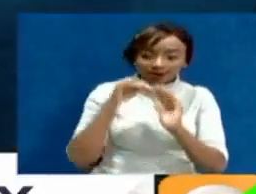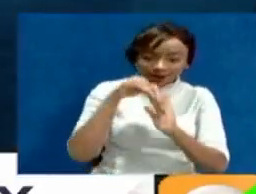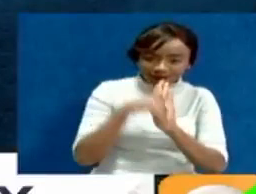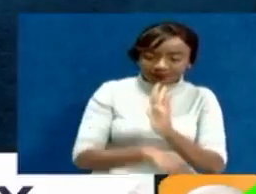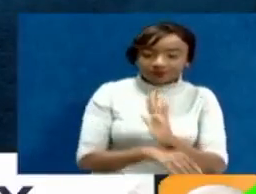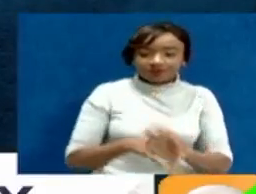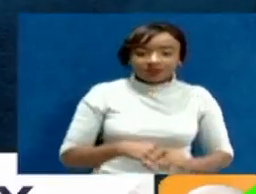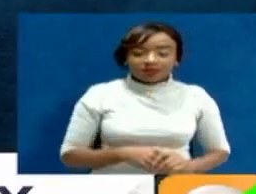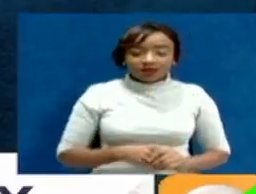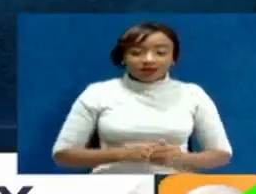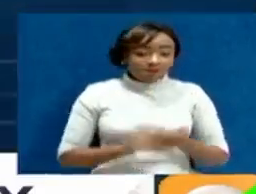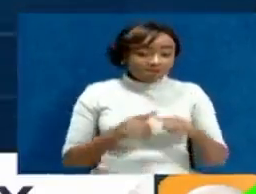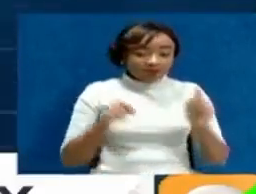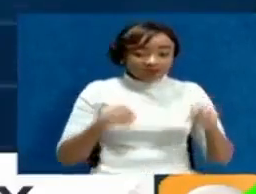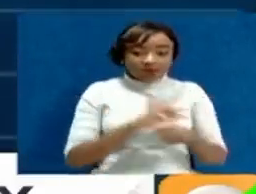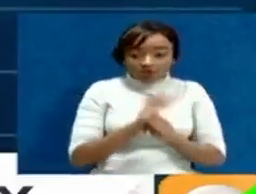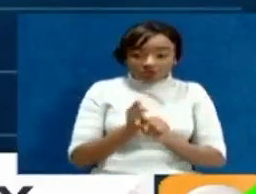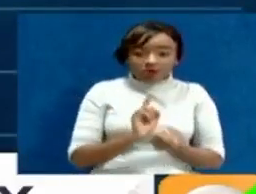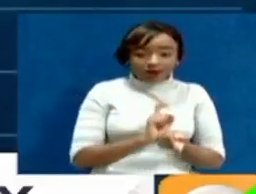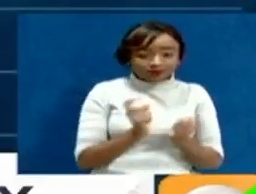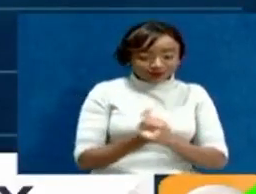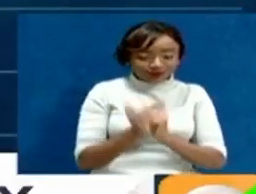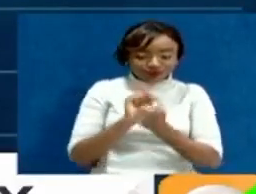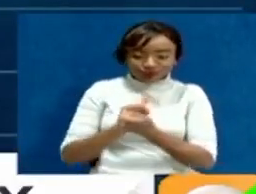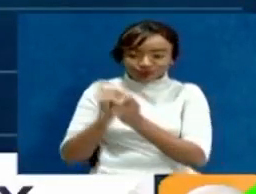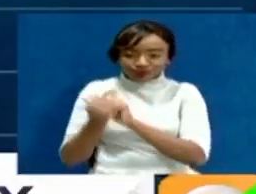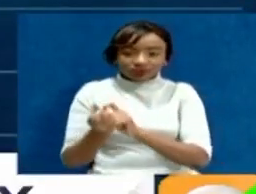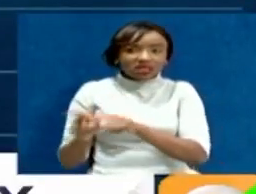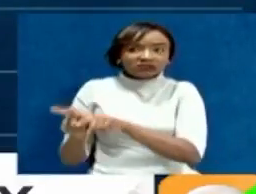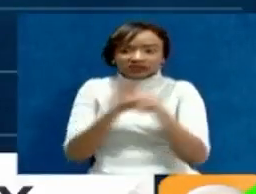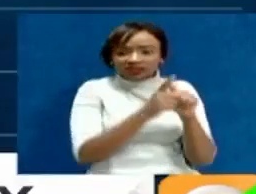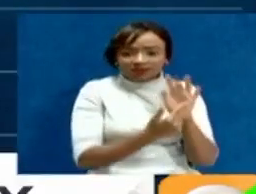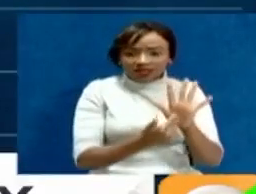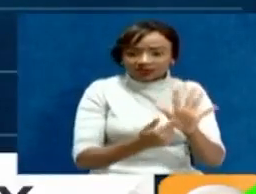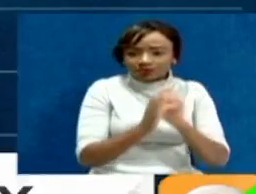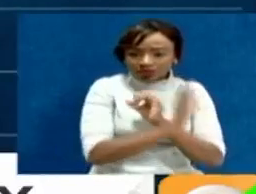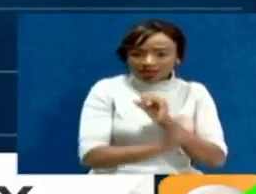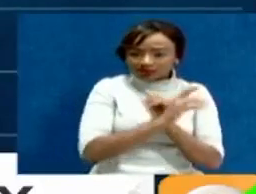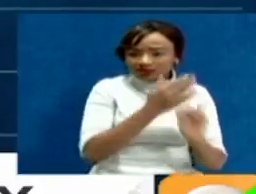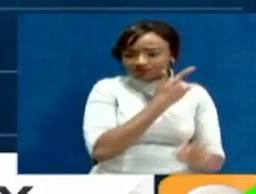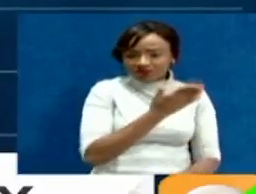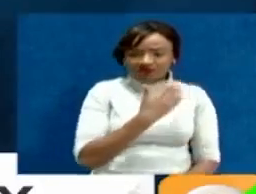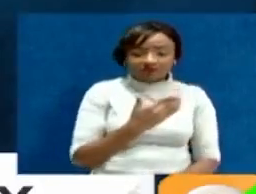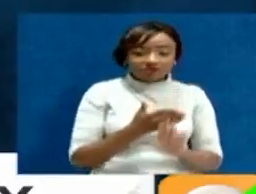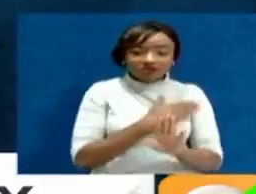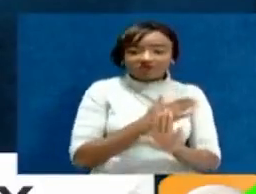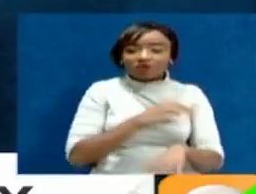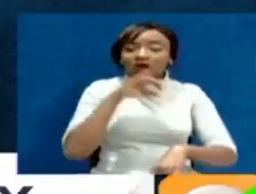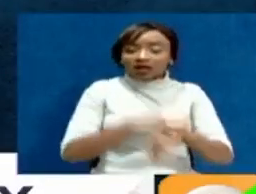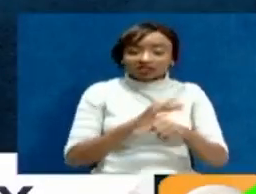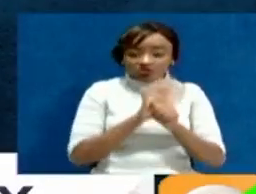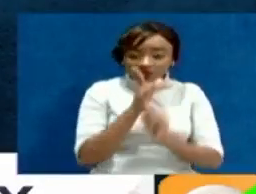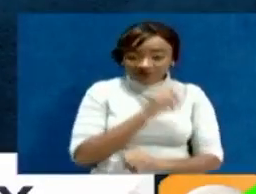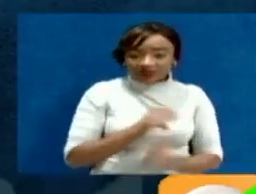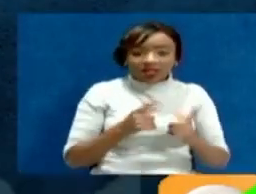Kenya's COVID-19 trend is an evolving one. It is widely similar to countries which first reported infections of the SARS-CoV-2